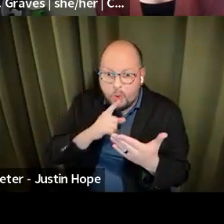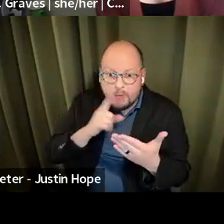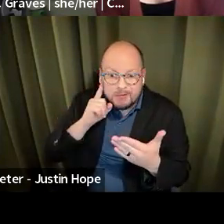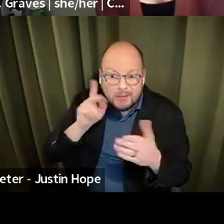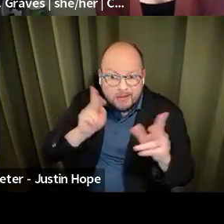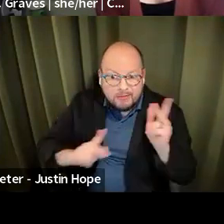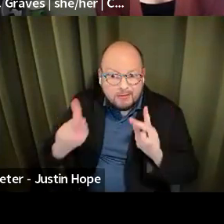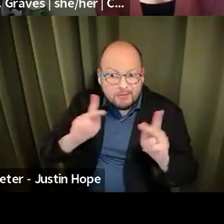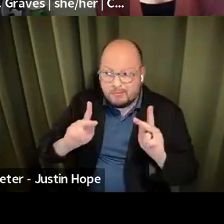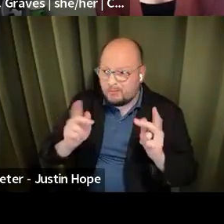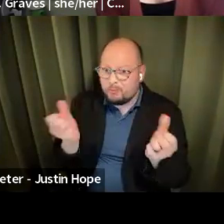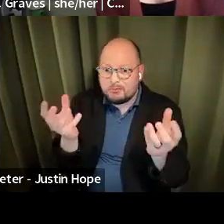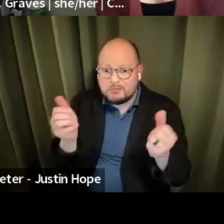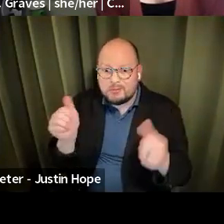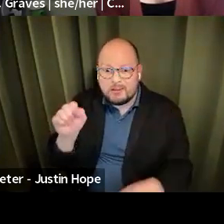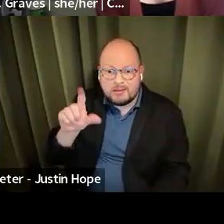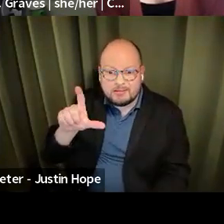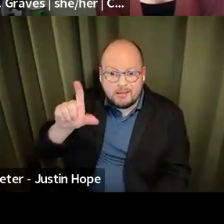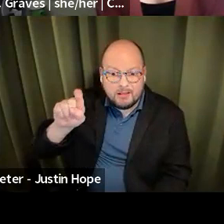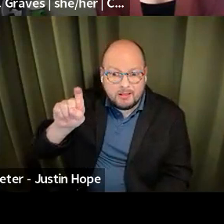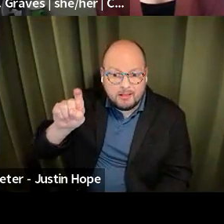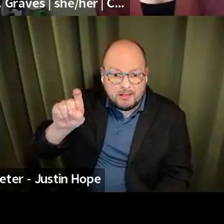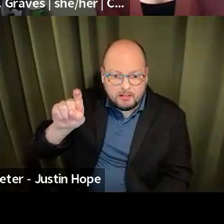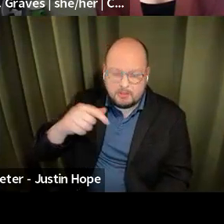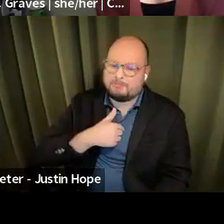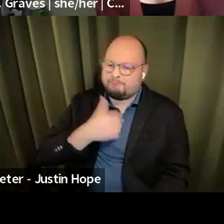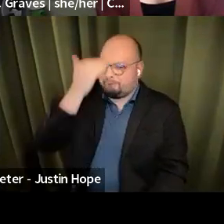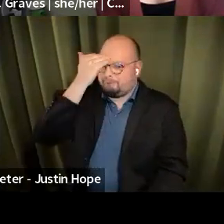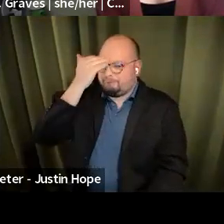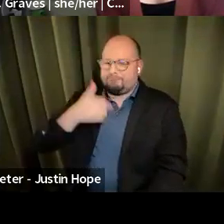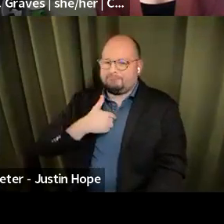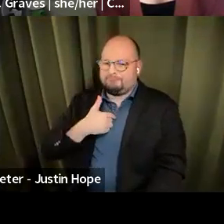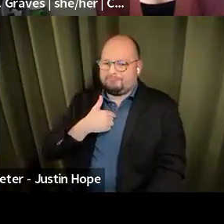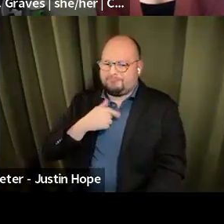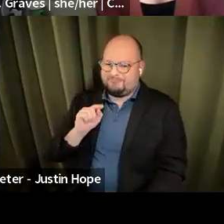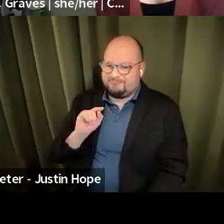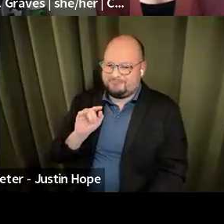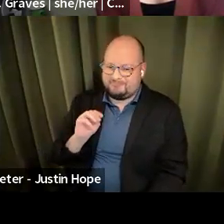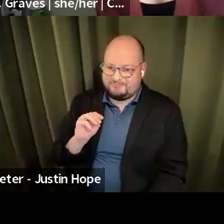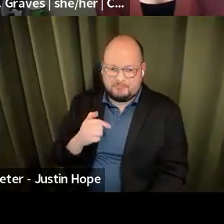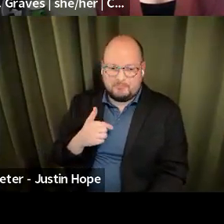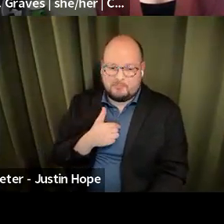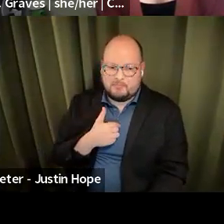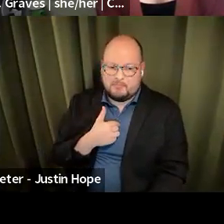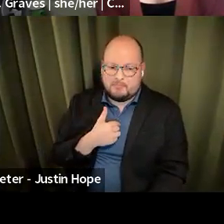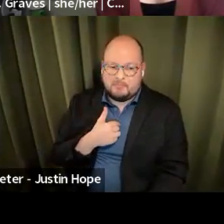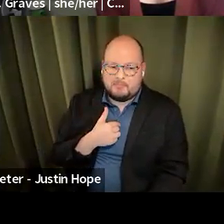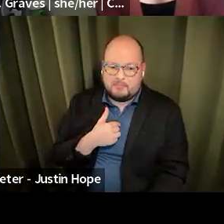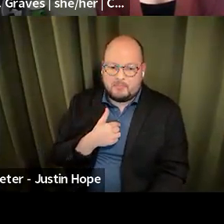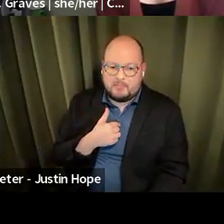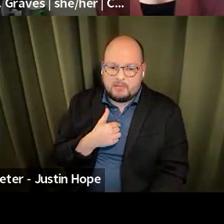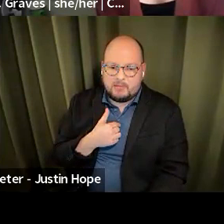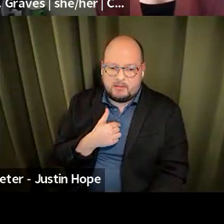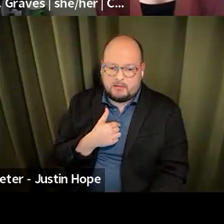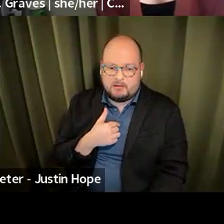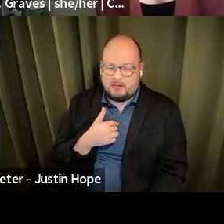American or communicate via American Sign Language? And I know for me, I had very limited access to deaf people